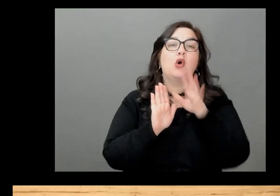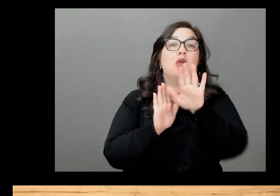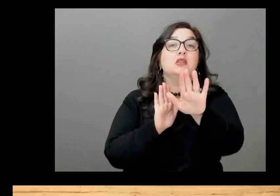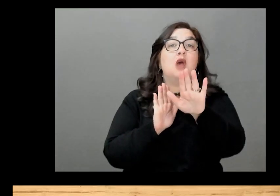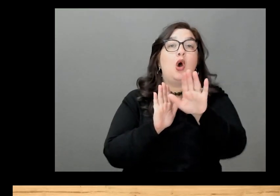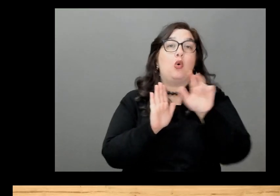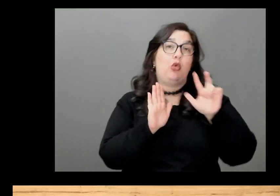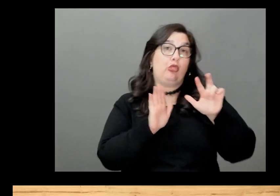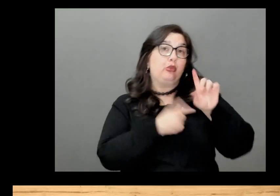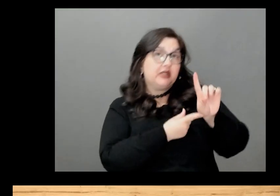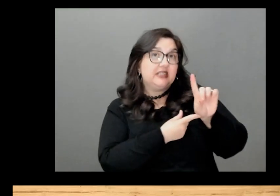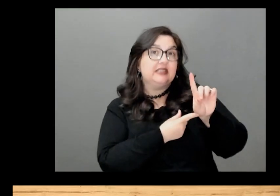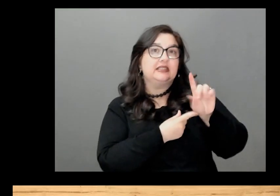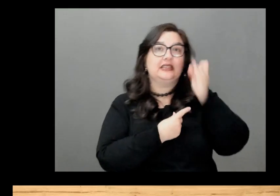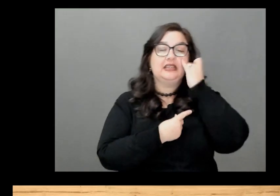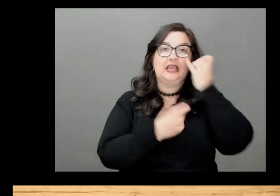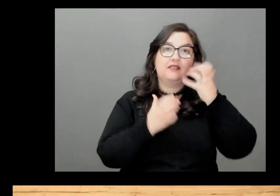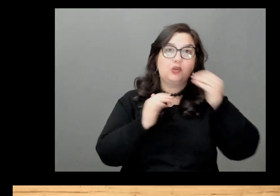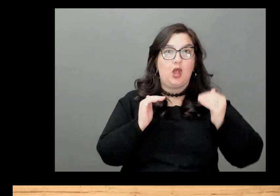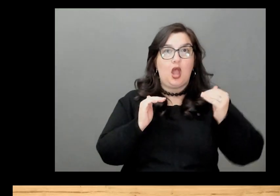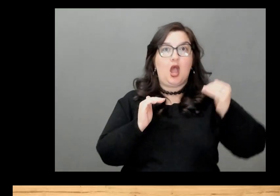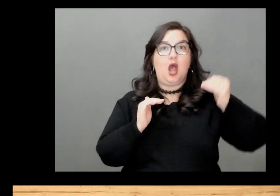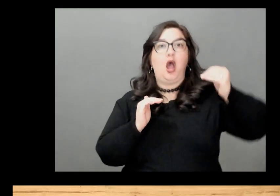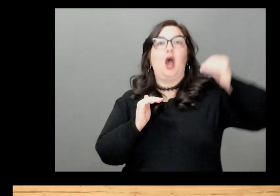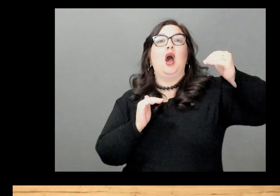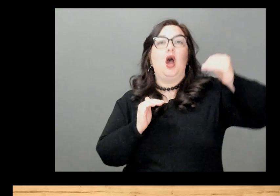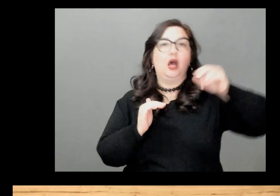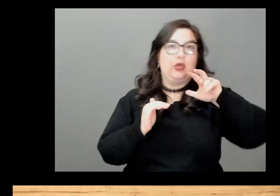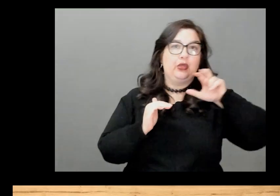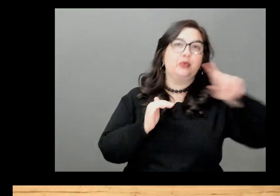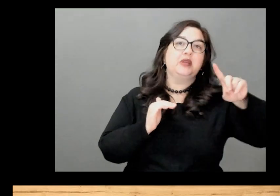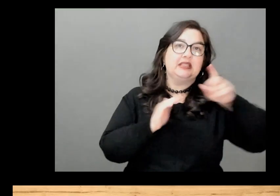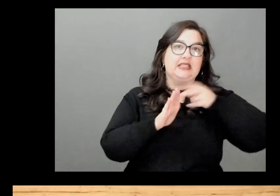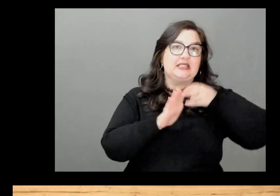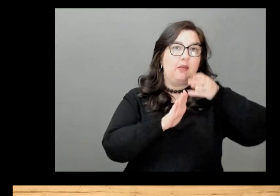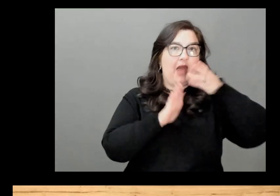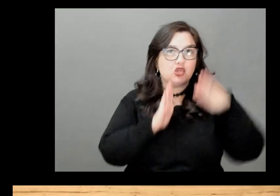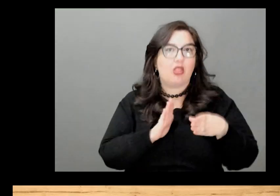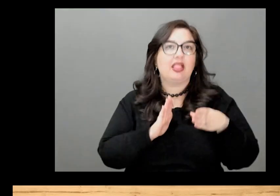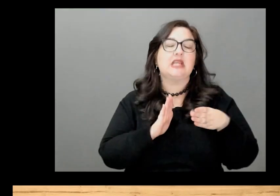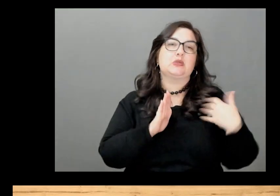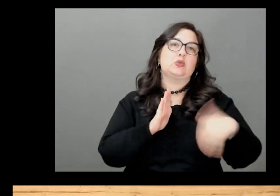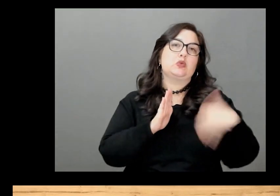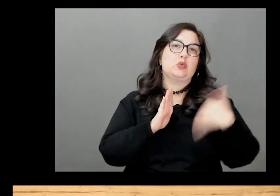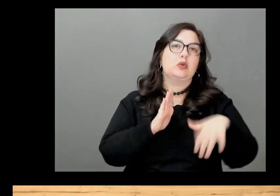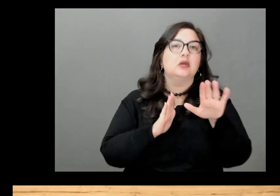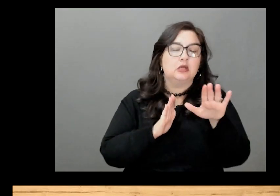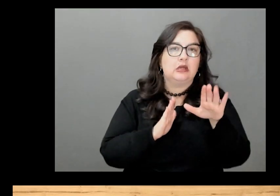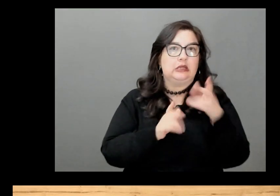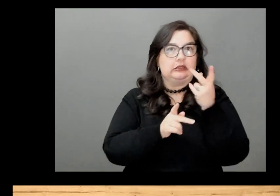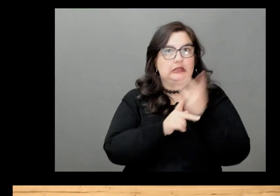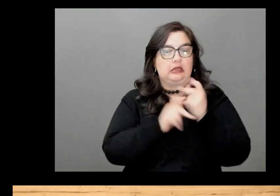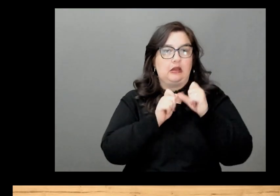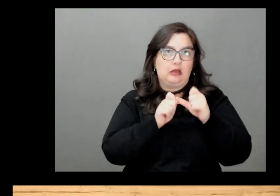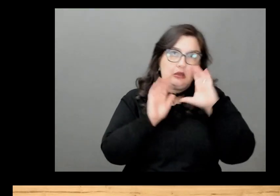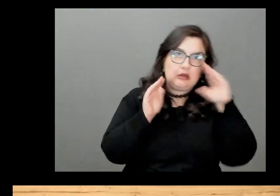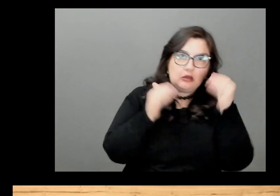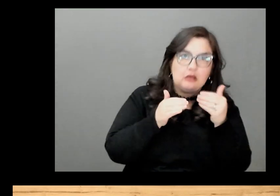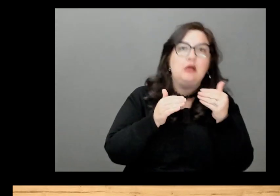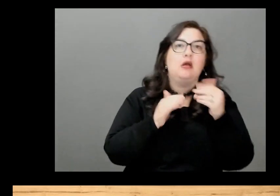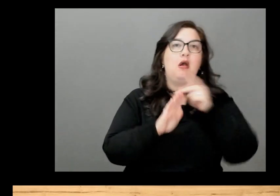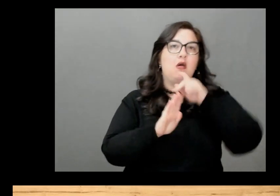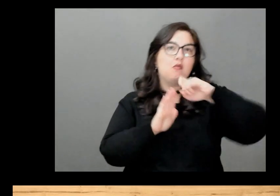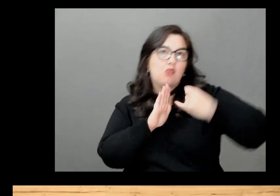If you're going to go hire a dev team of 3D specialists and keep them on the project